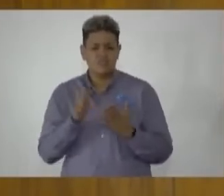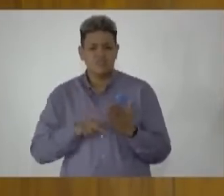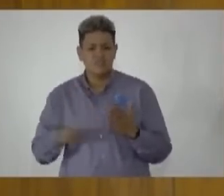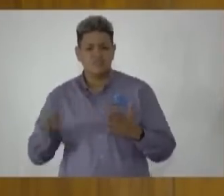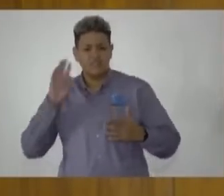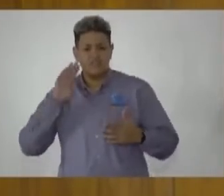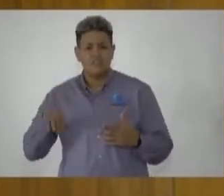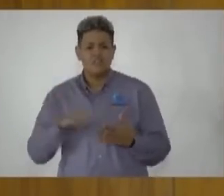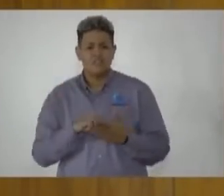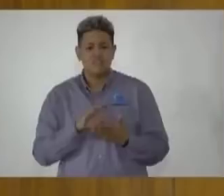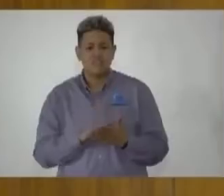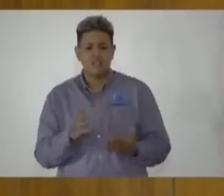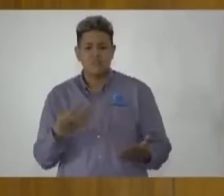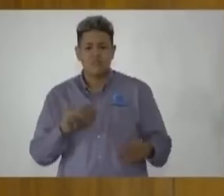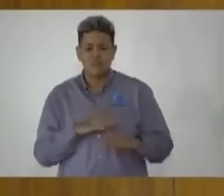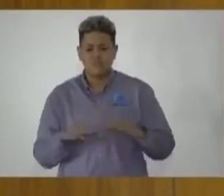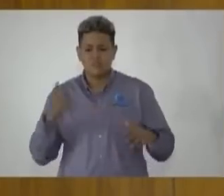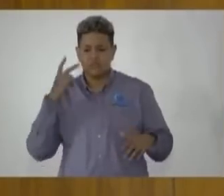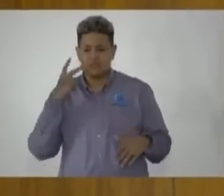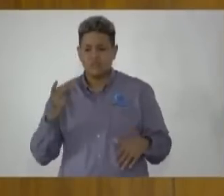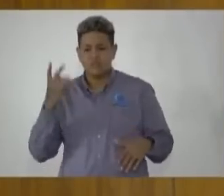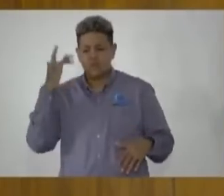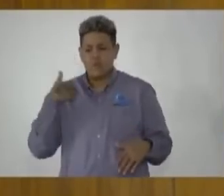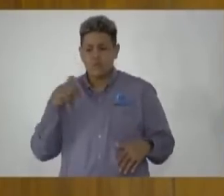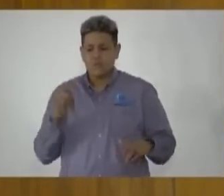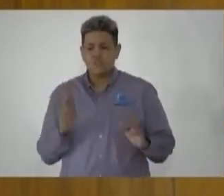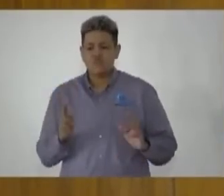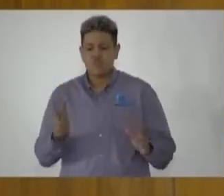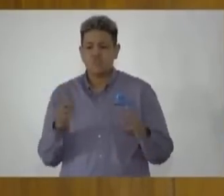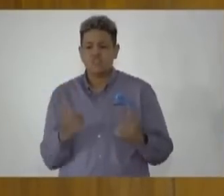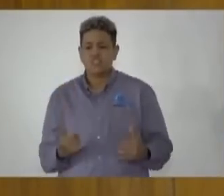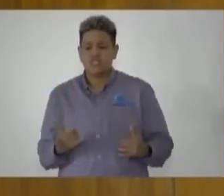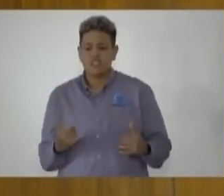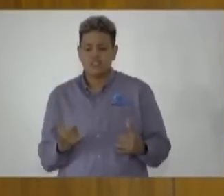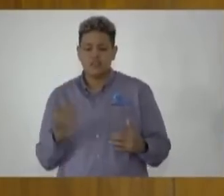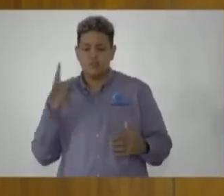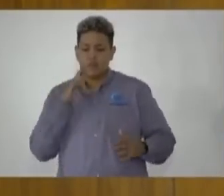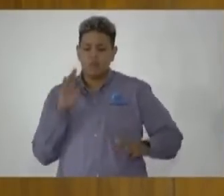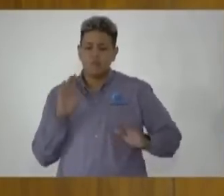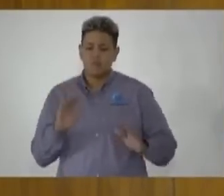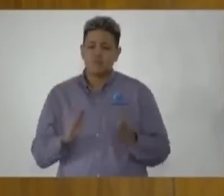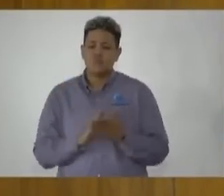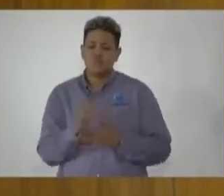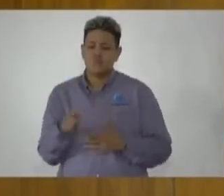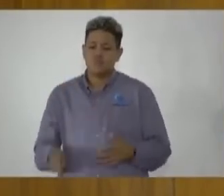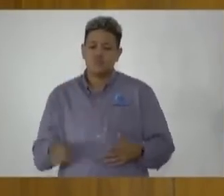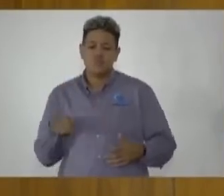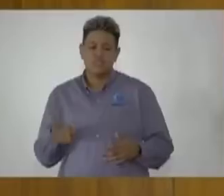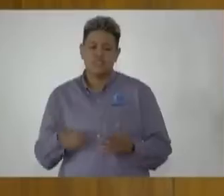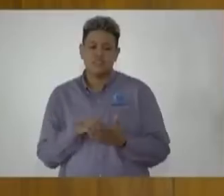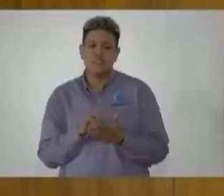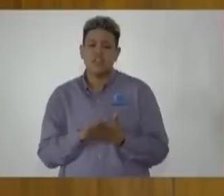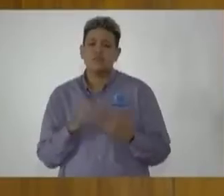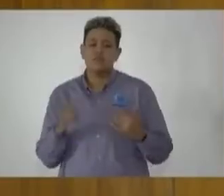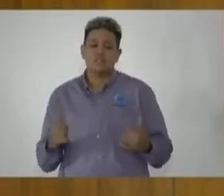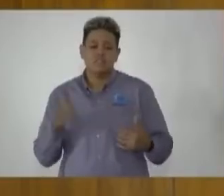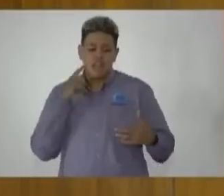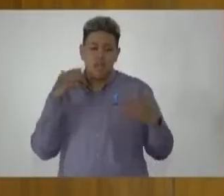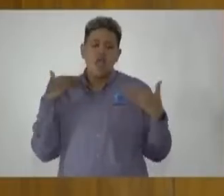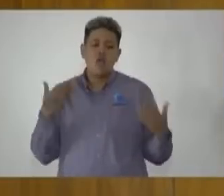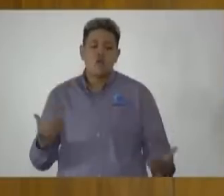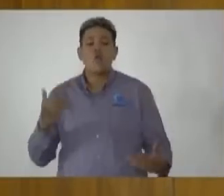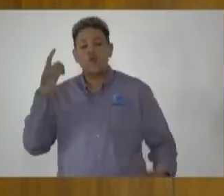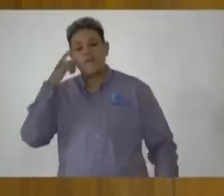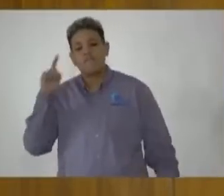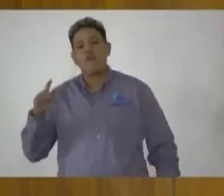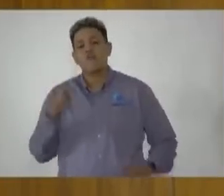these documents. I mean, I don't see why is it that we are going to be pushing through this and go